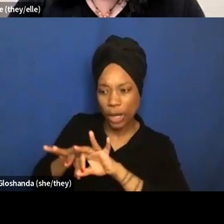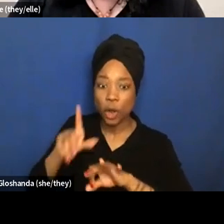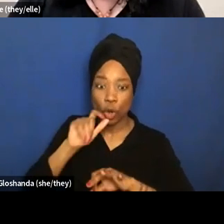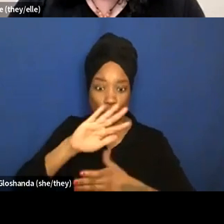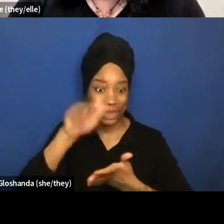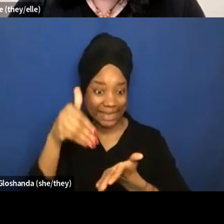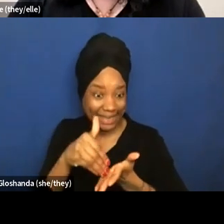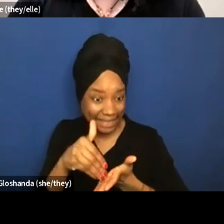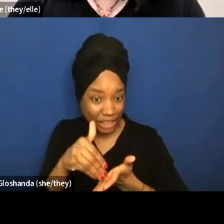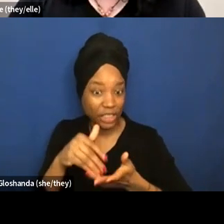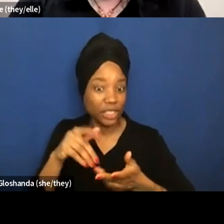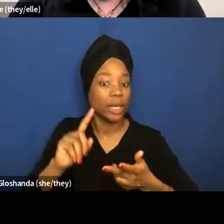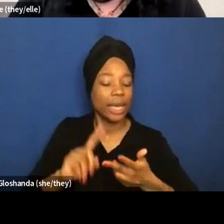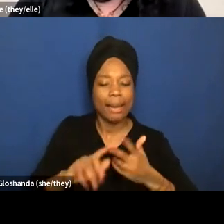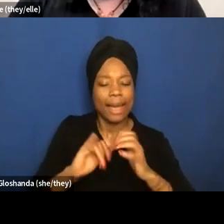is centered in the system?